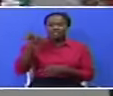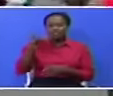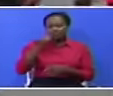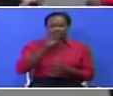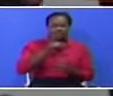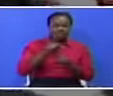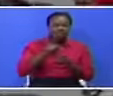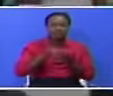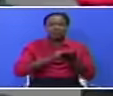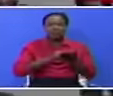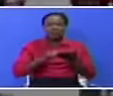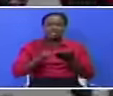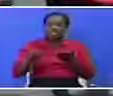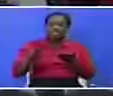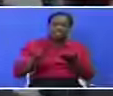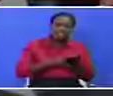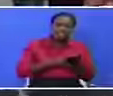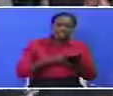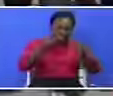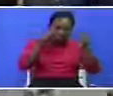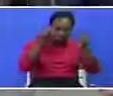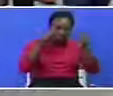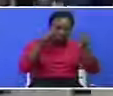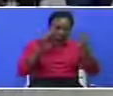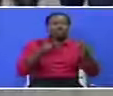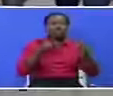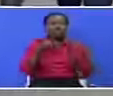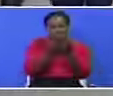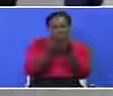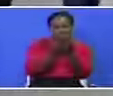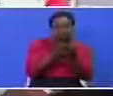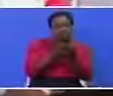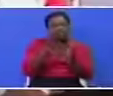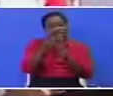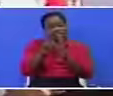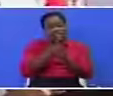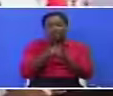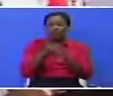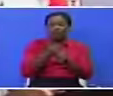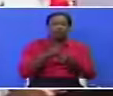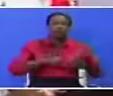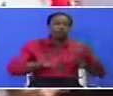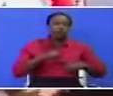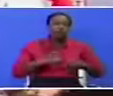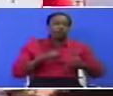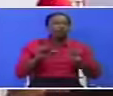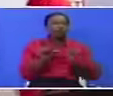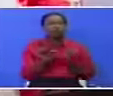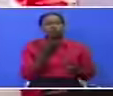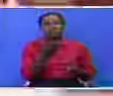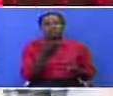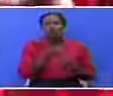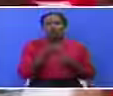planned weekly Red Thursday protest to petition the state to deal with corruption. Now, the group of demonstrators donned in